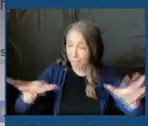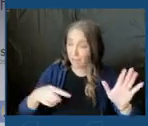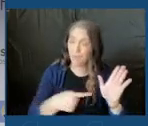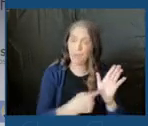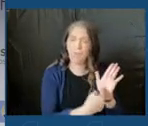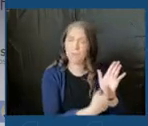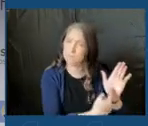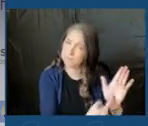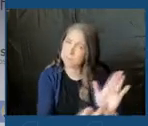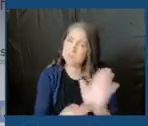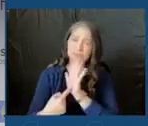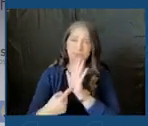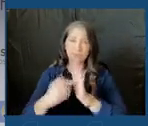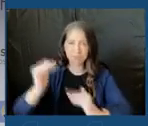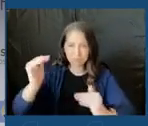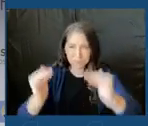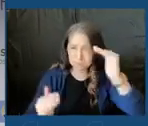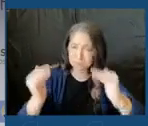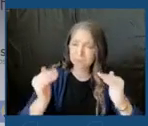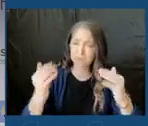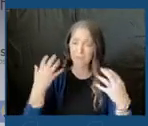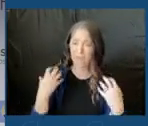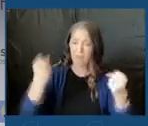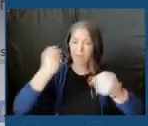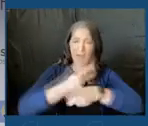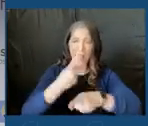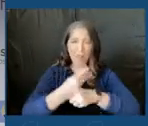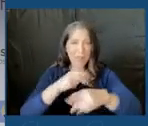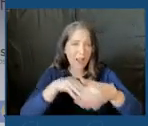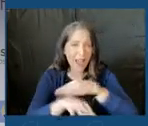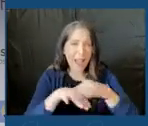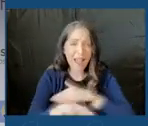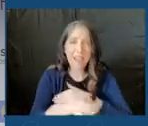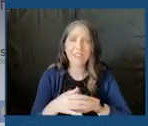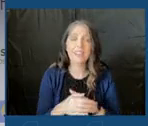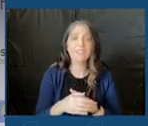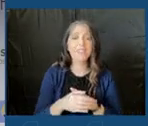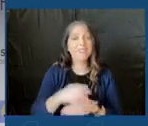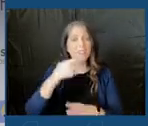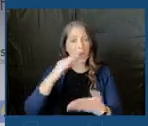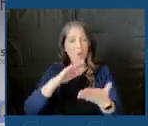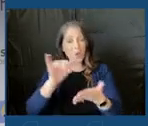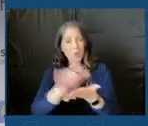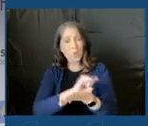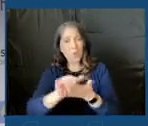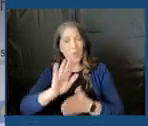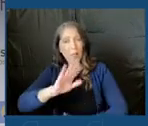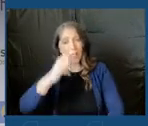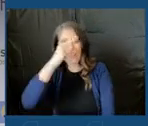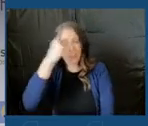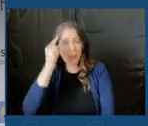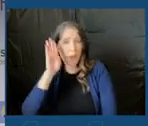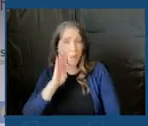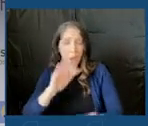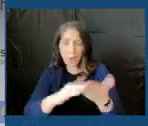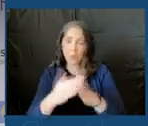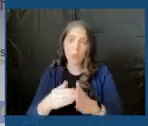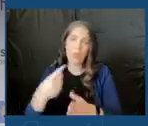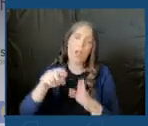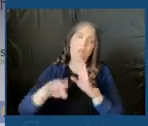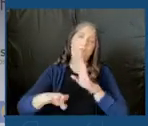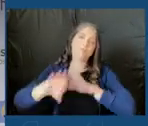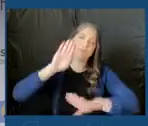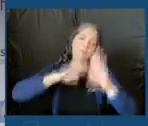in access to healthcare and information that New York City's Black and brown communities have long faced. United Way of New York